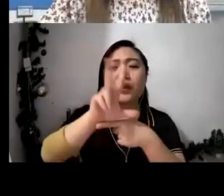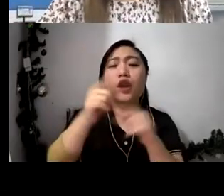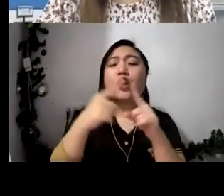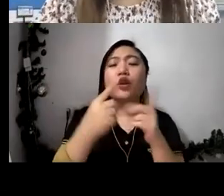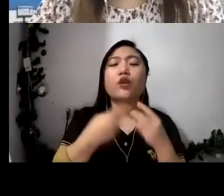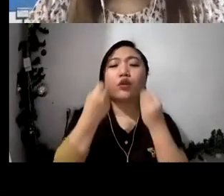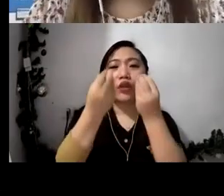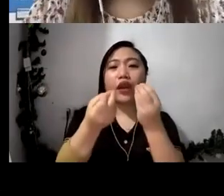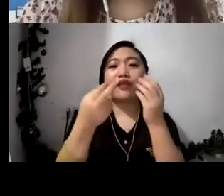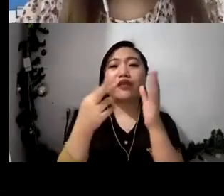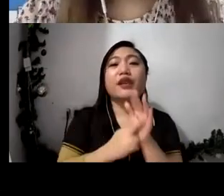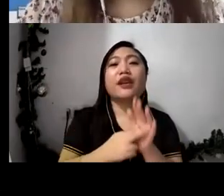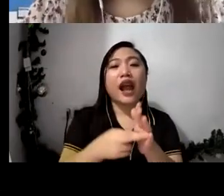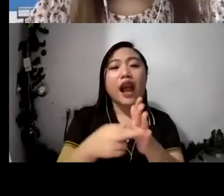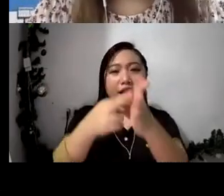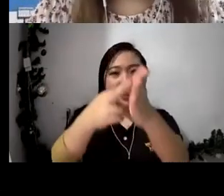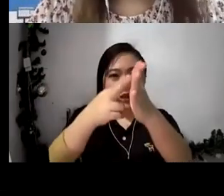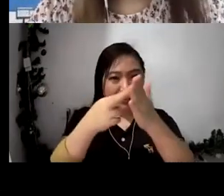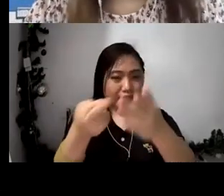cash prizes.